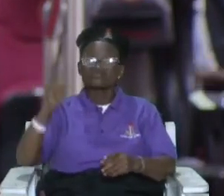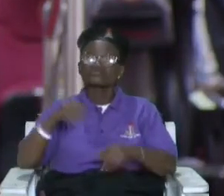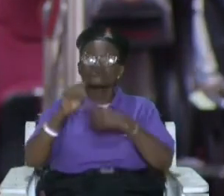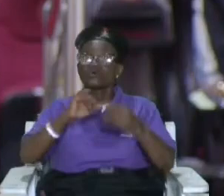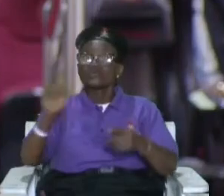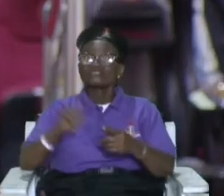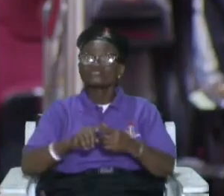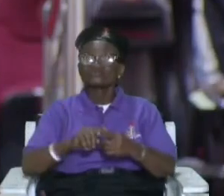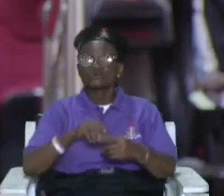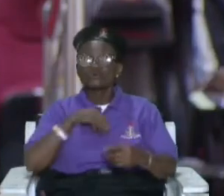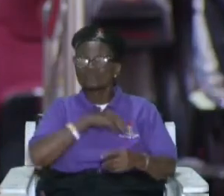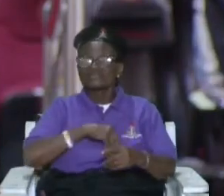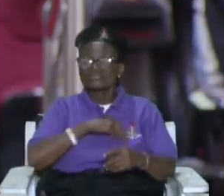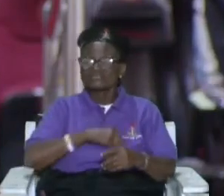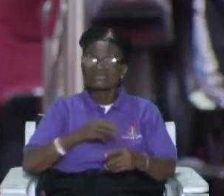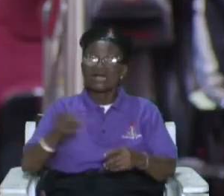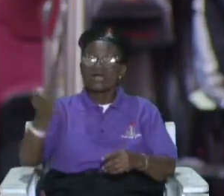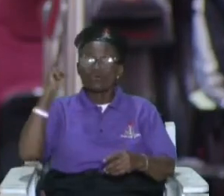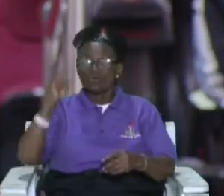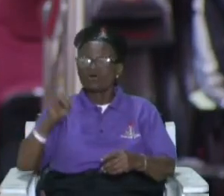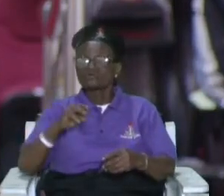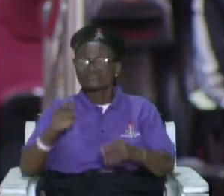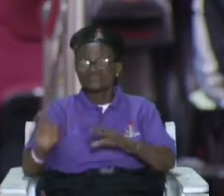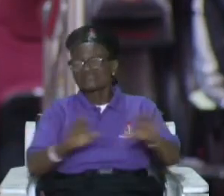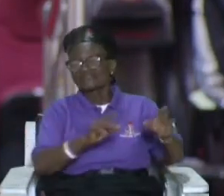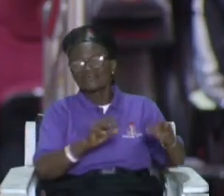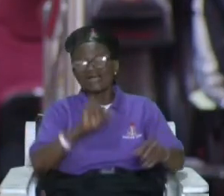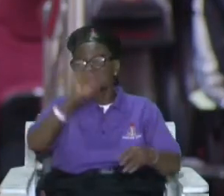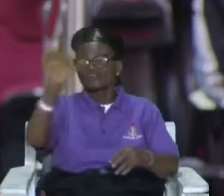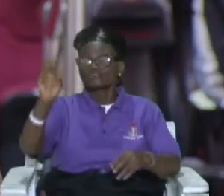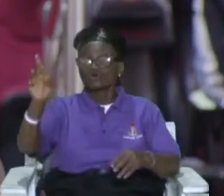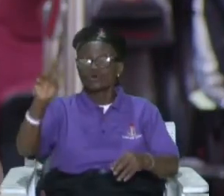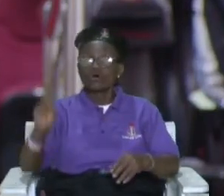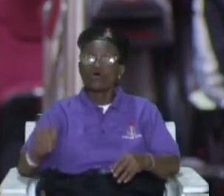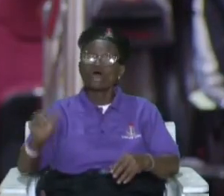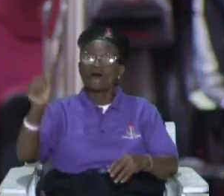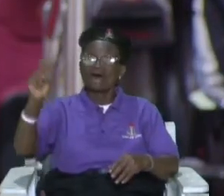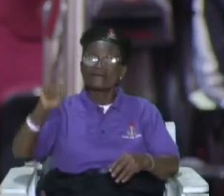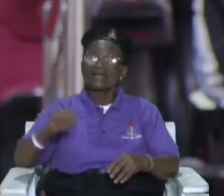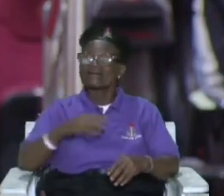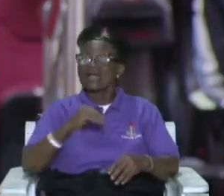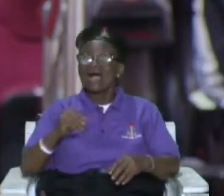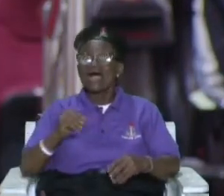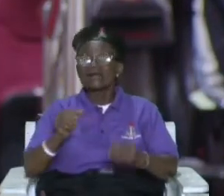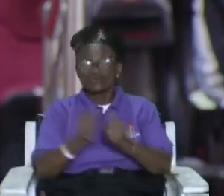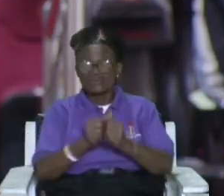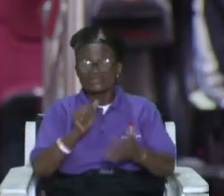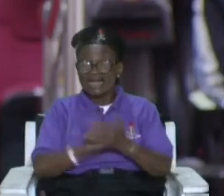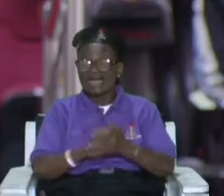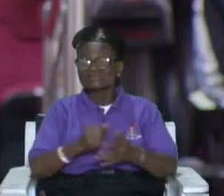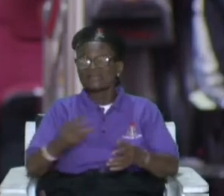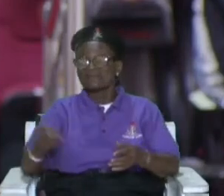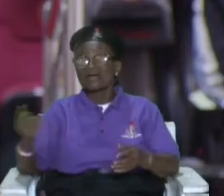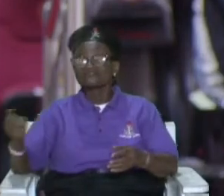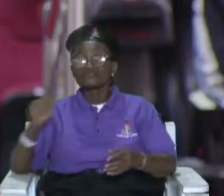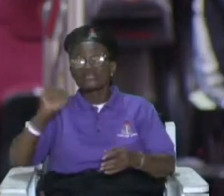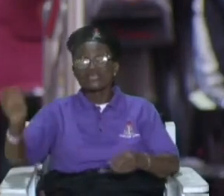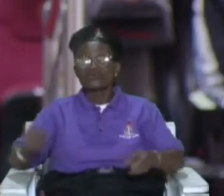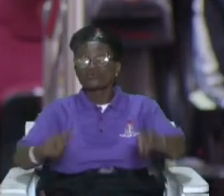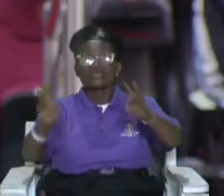that mantle, a way was opened for him to cross over to his destiny.